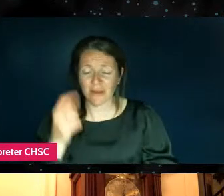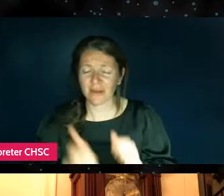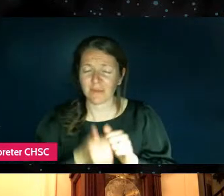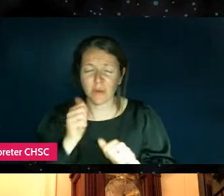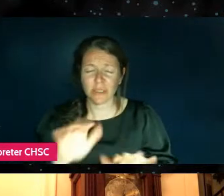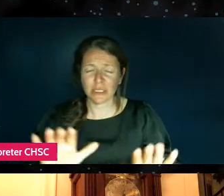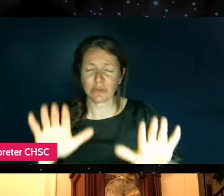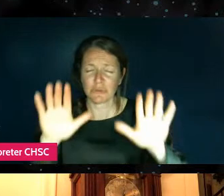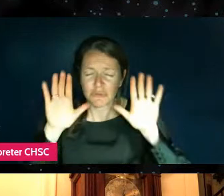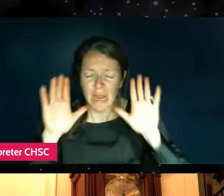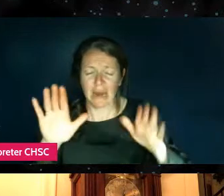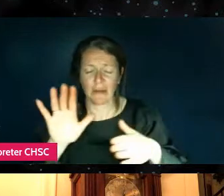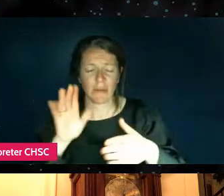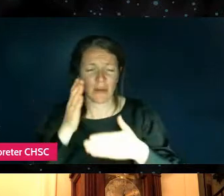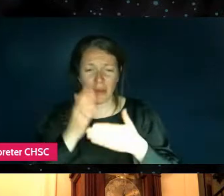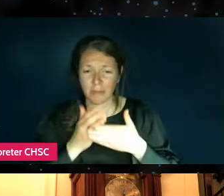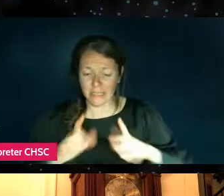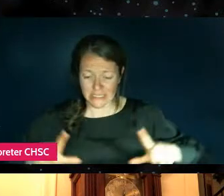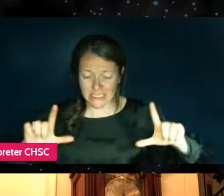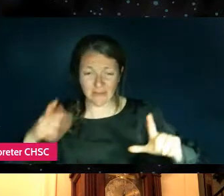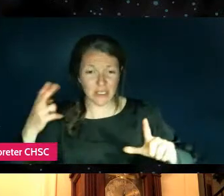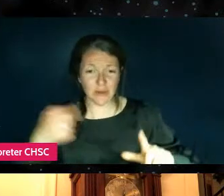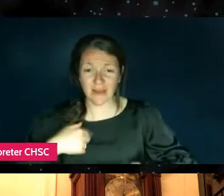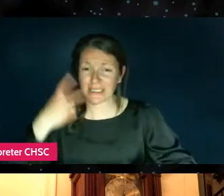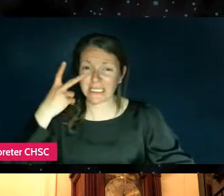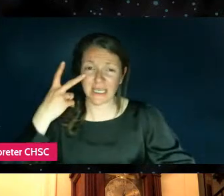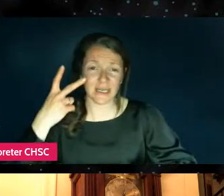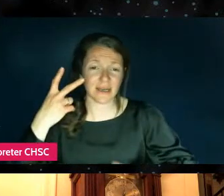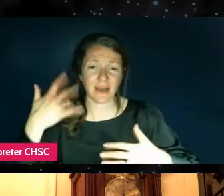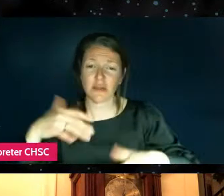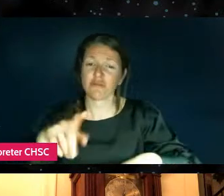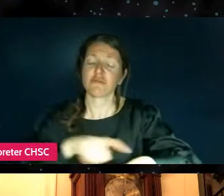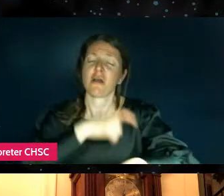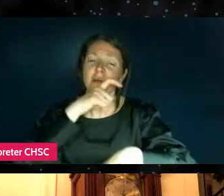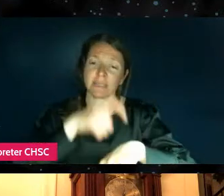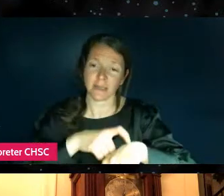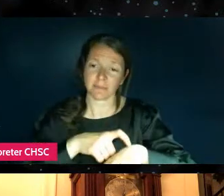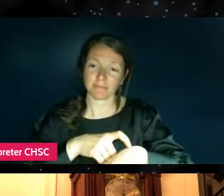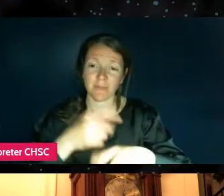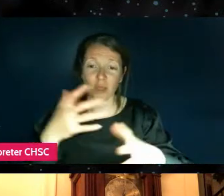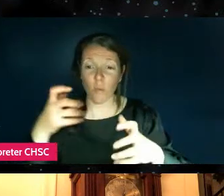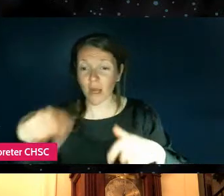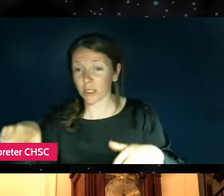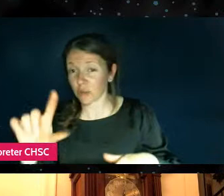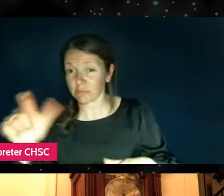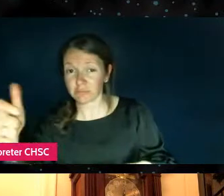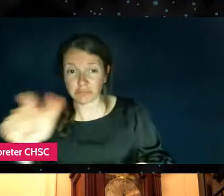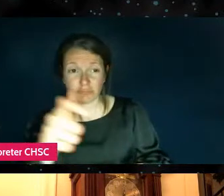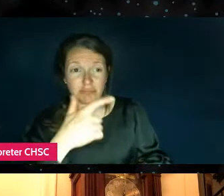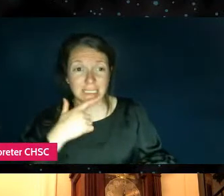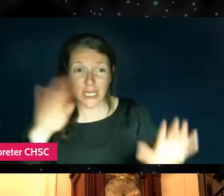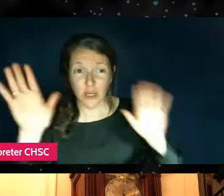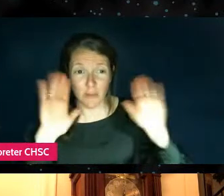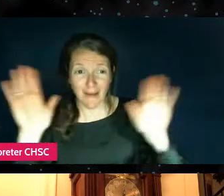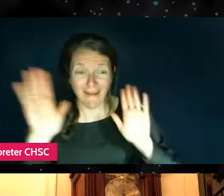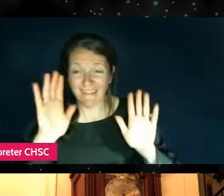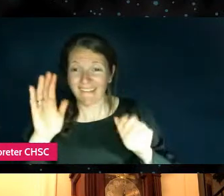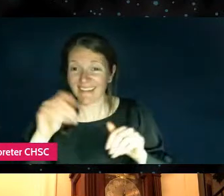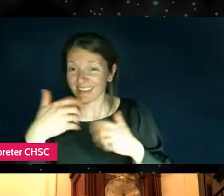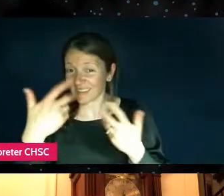of history I've seen in a long time. And I just want to let you all say your goodbyes as well.